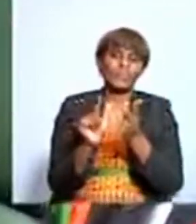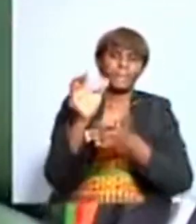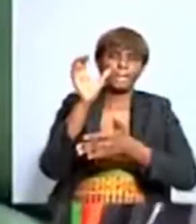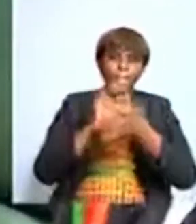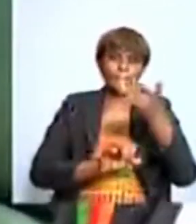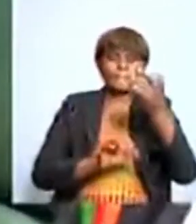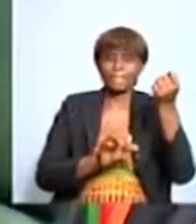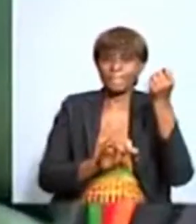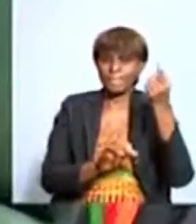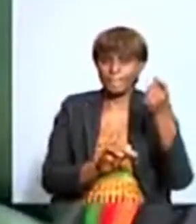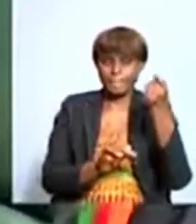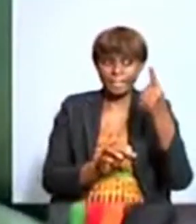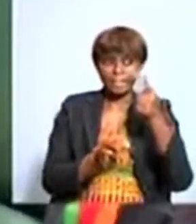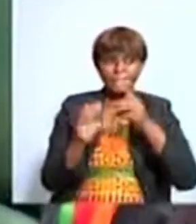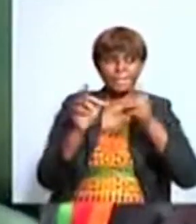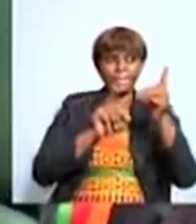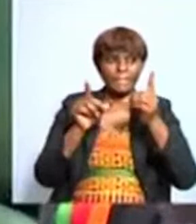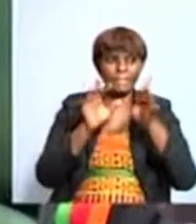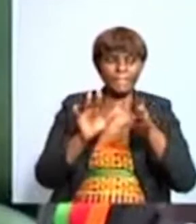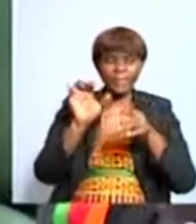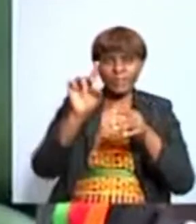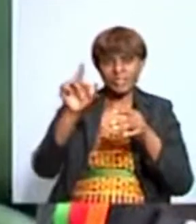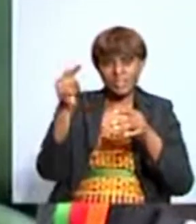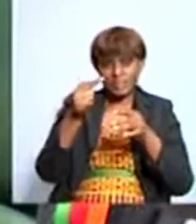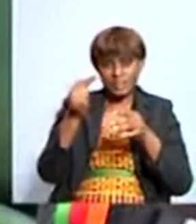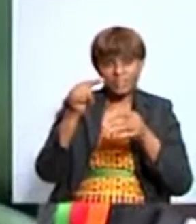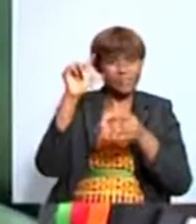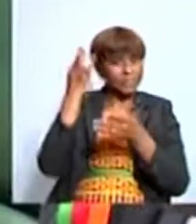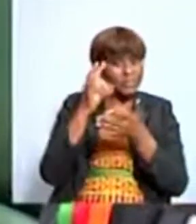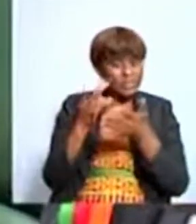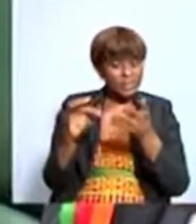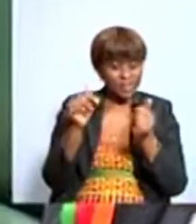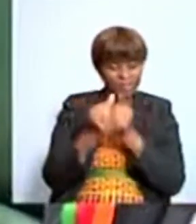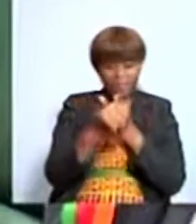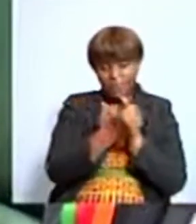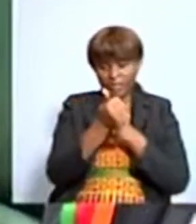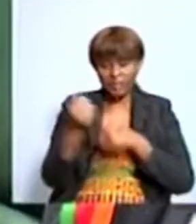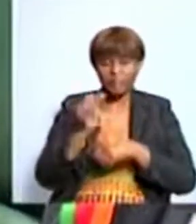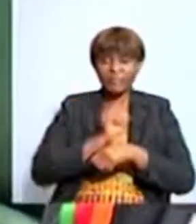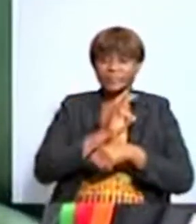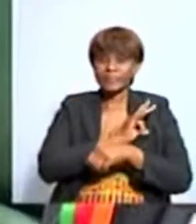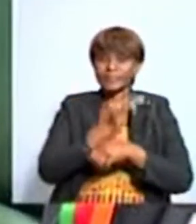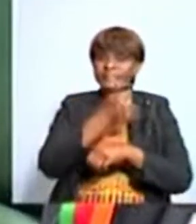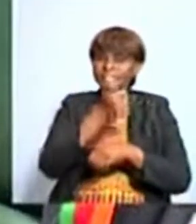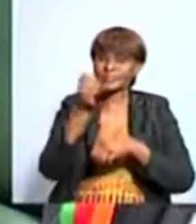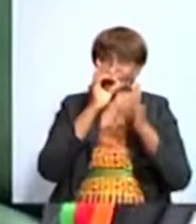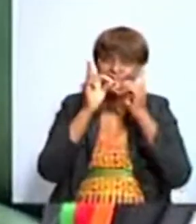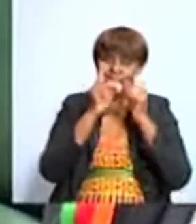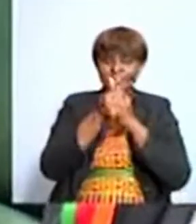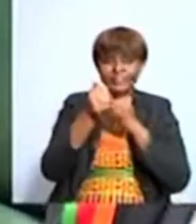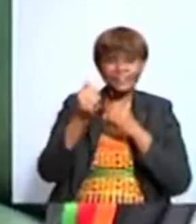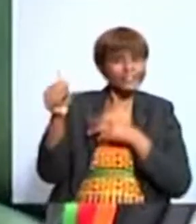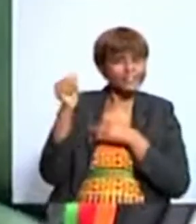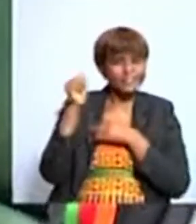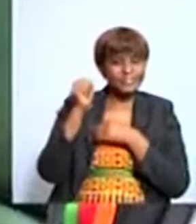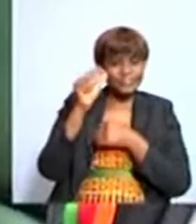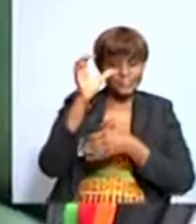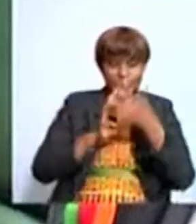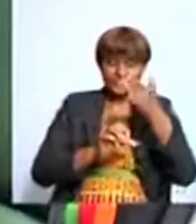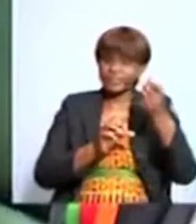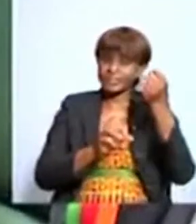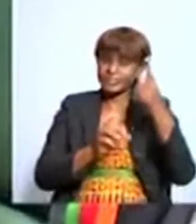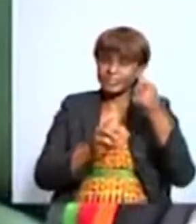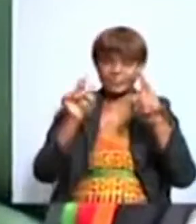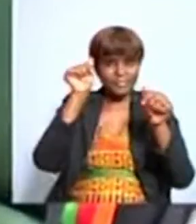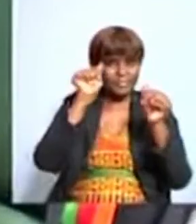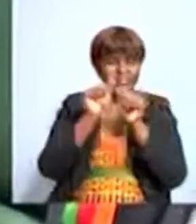Clause 11, Director General, Secretary, and other staff. Any debate, any objection? Clause 11 is